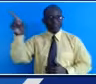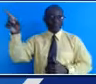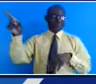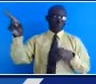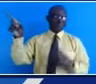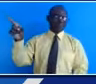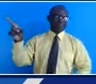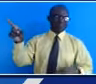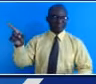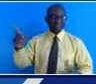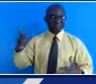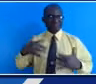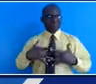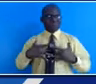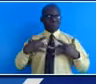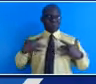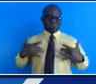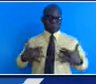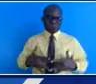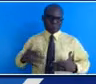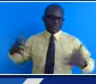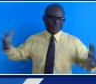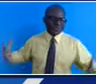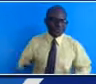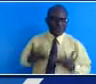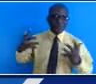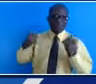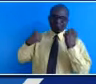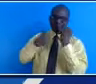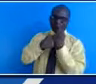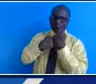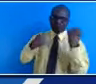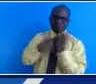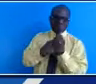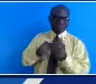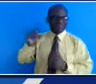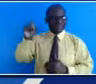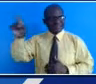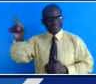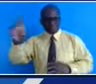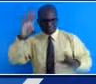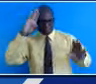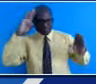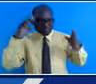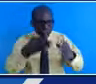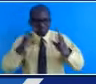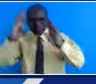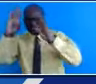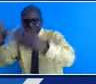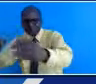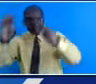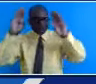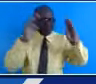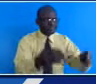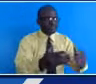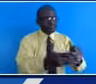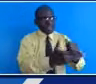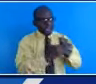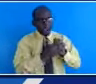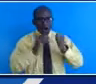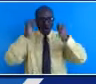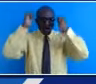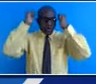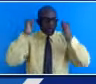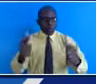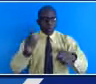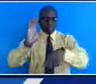and instructed us to do everything possible to help our businesses, both small and large, in any way we can. So thank you, George, for